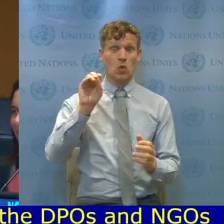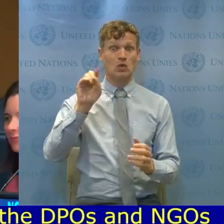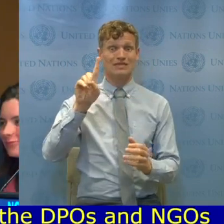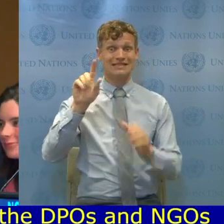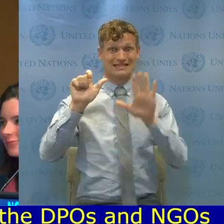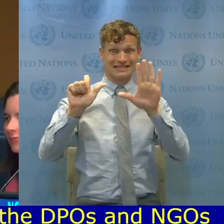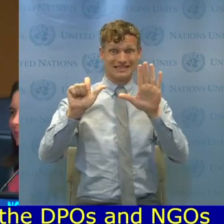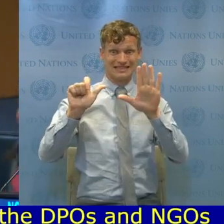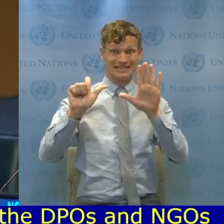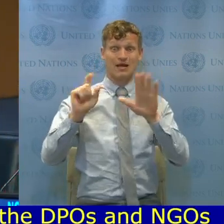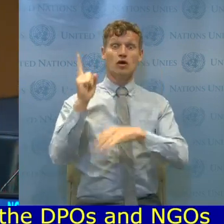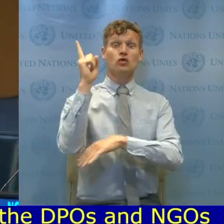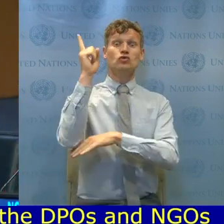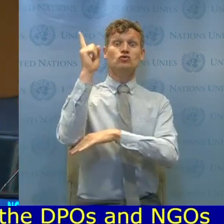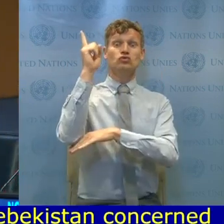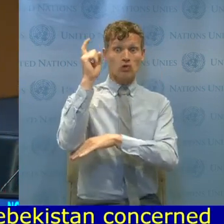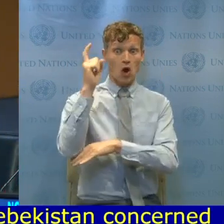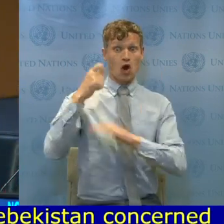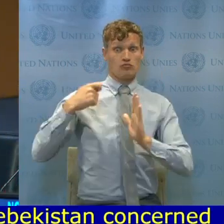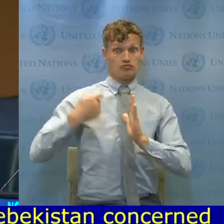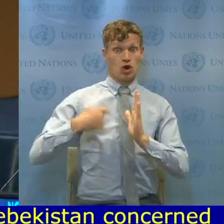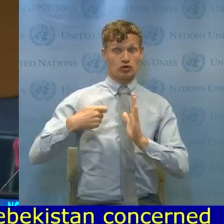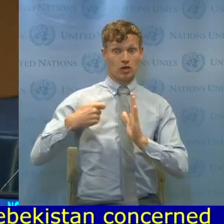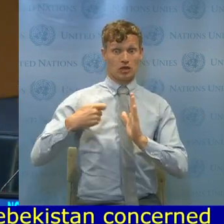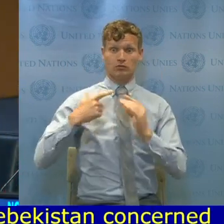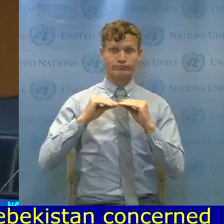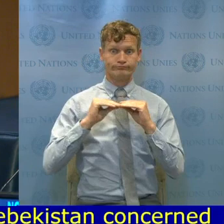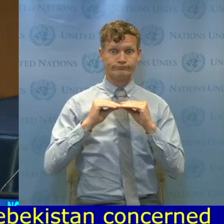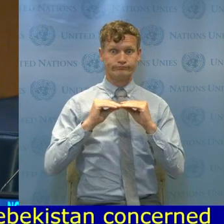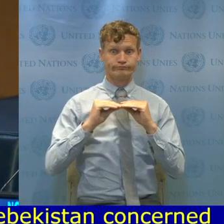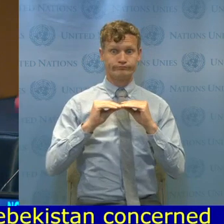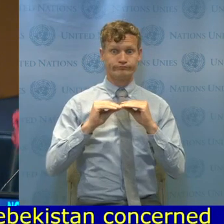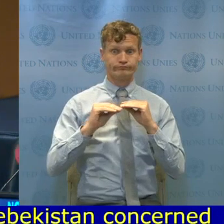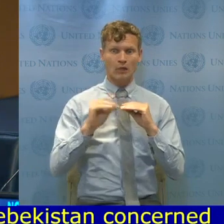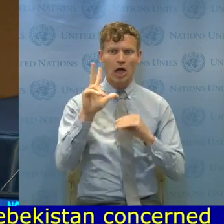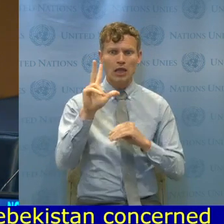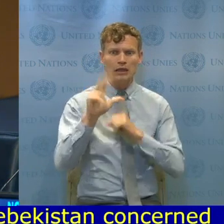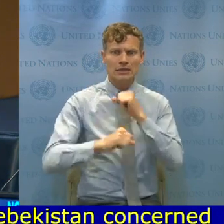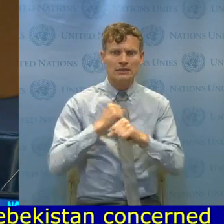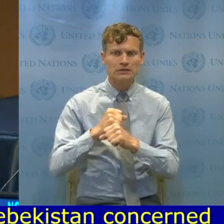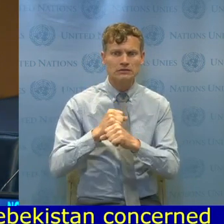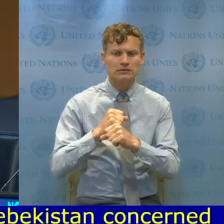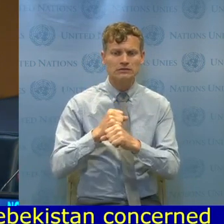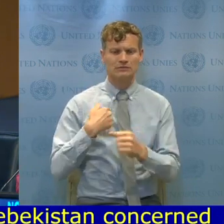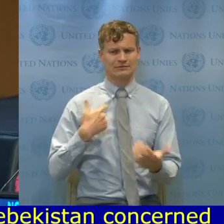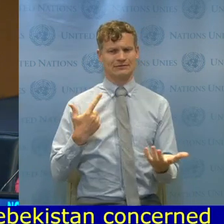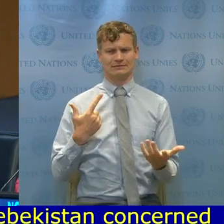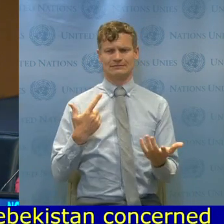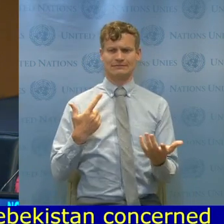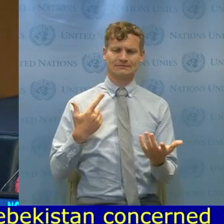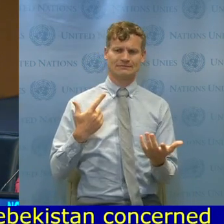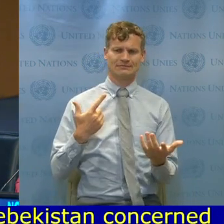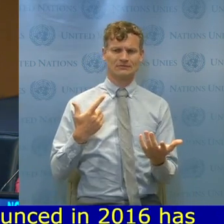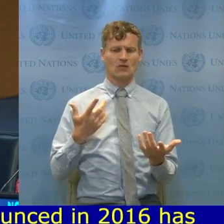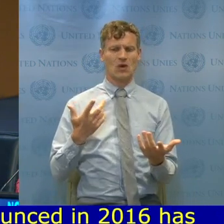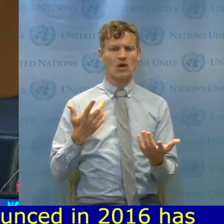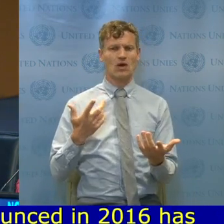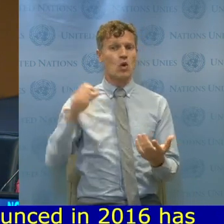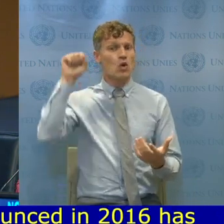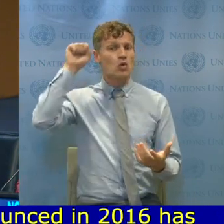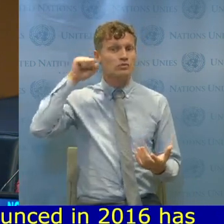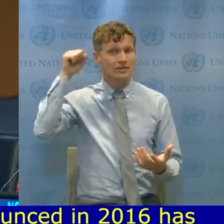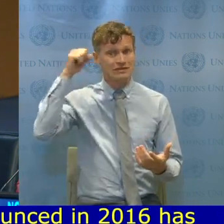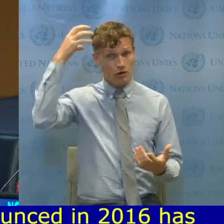so three years passed. Due to ongoing political and social transformation, Uzbekistan government is open